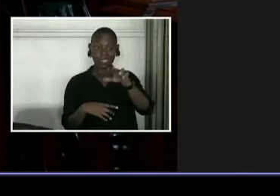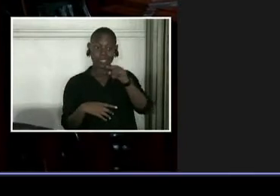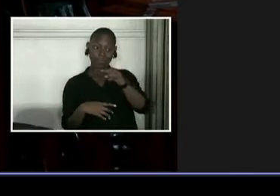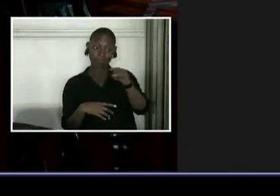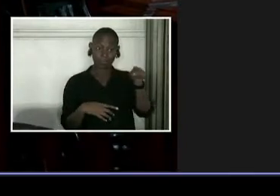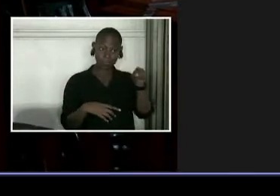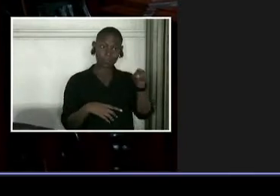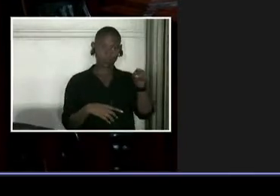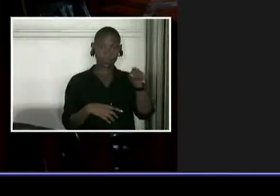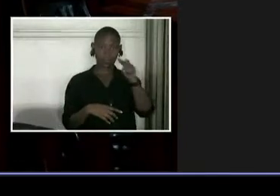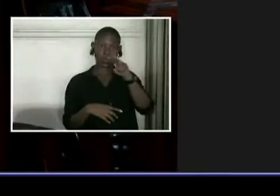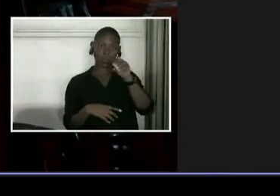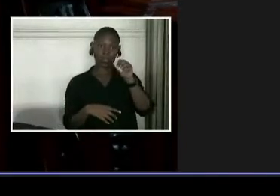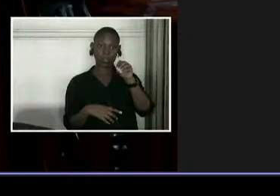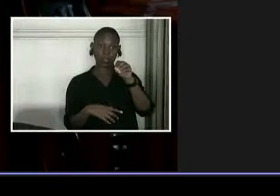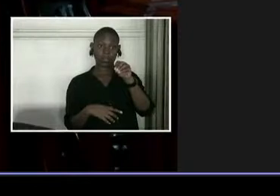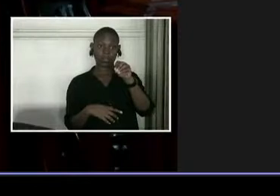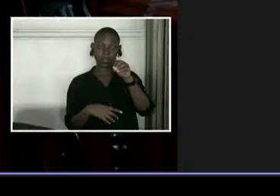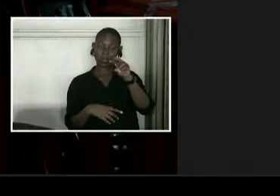2019-21.